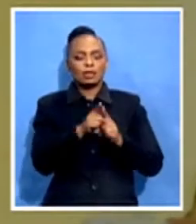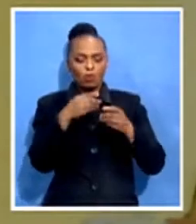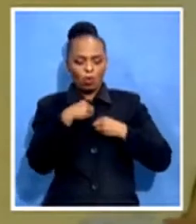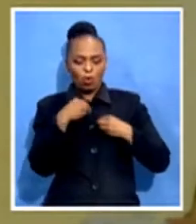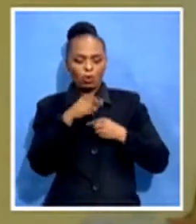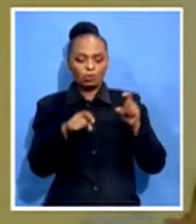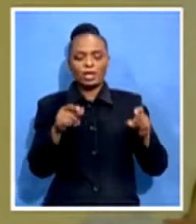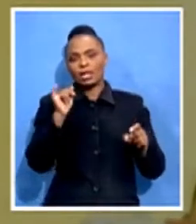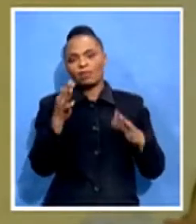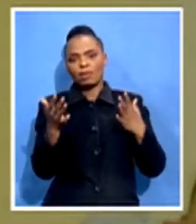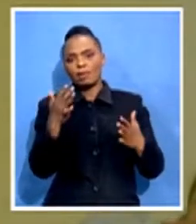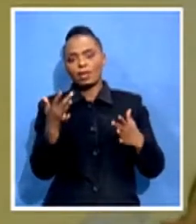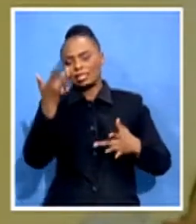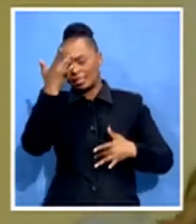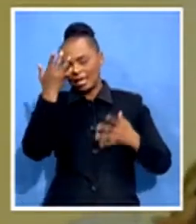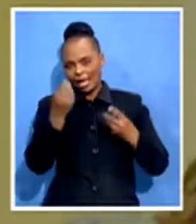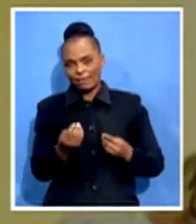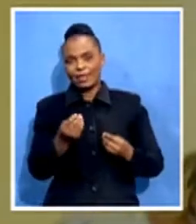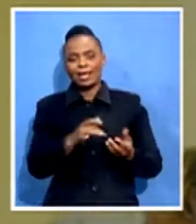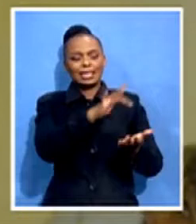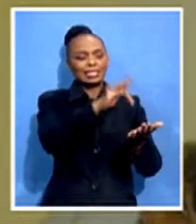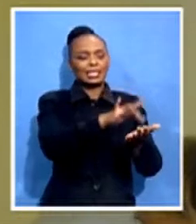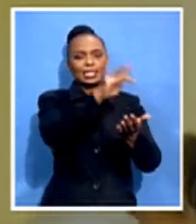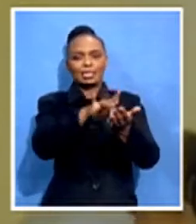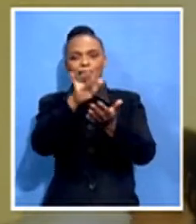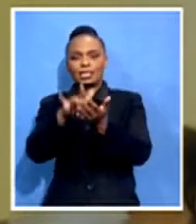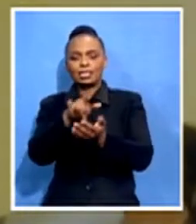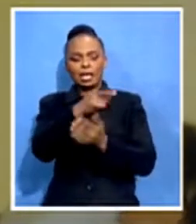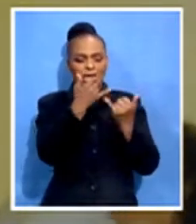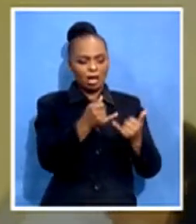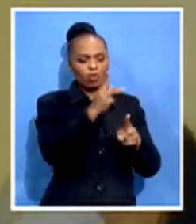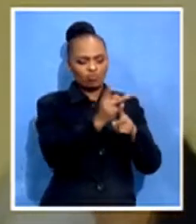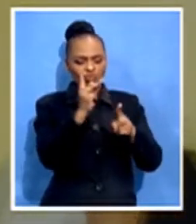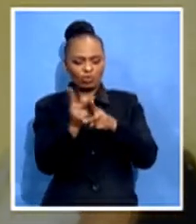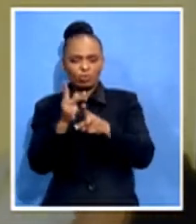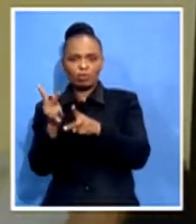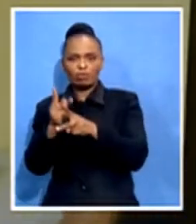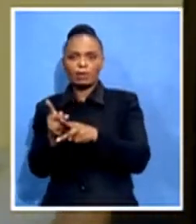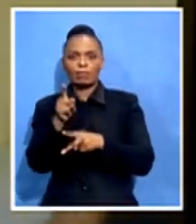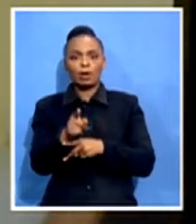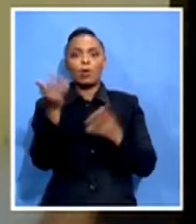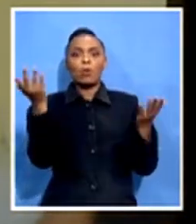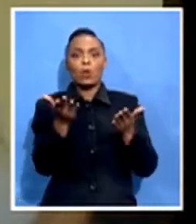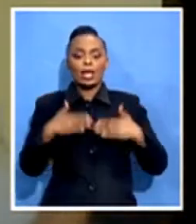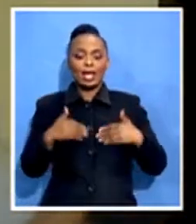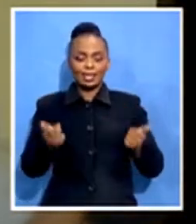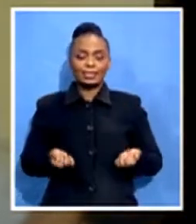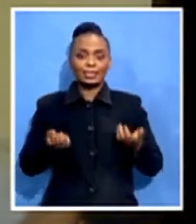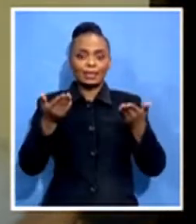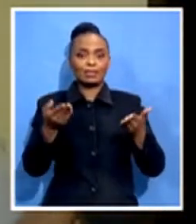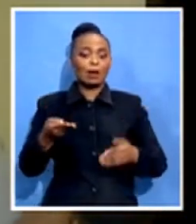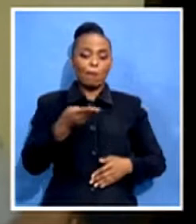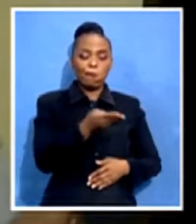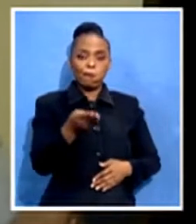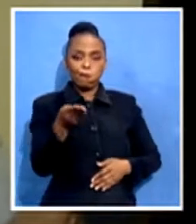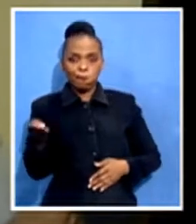sites where health services are delivered are going to be used as vaccination sites in the phase 1. And